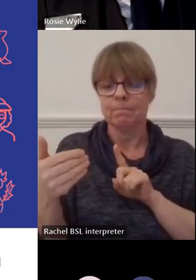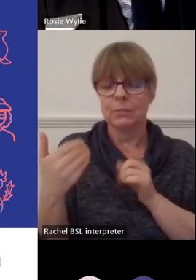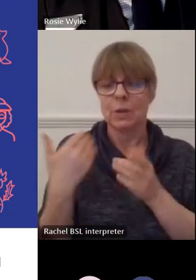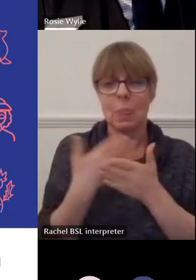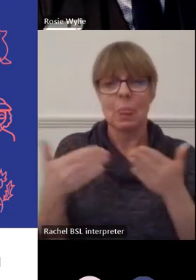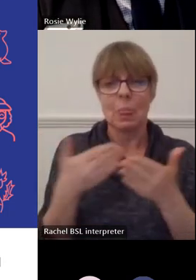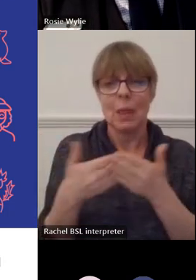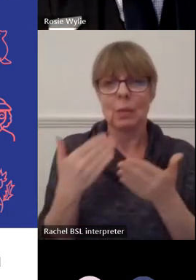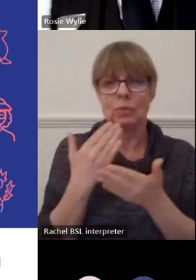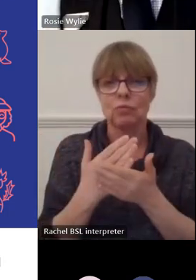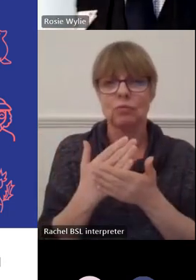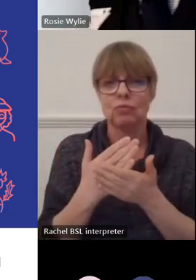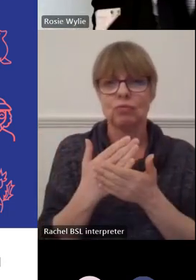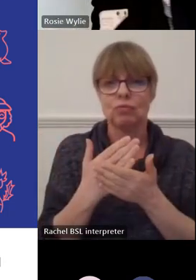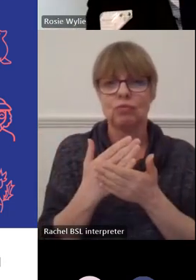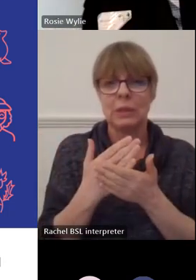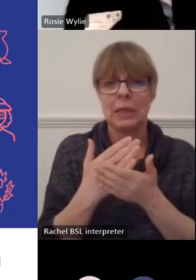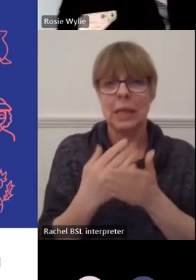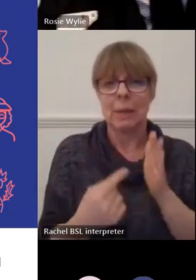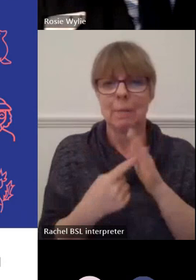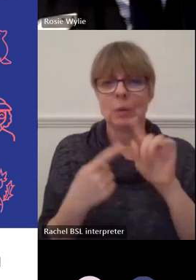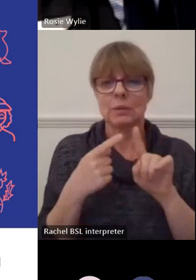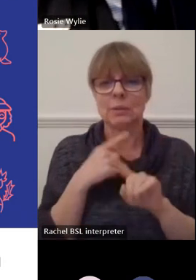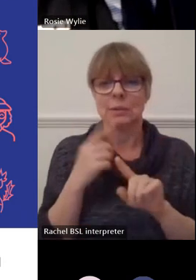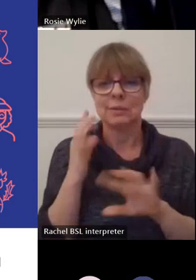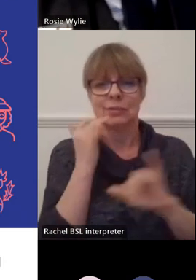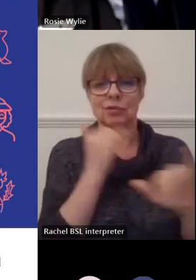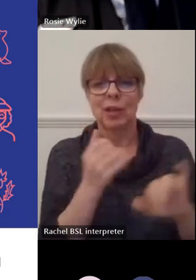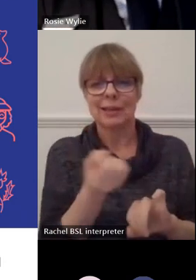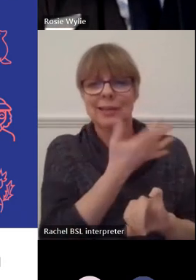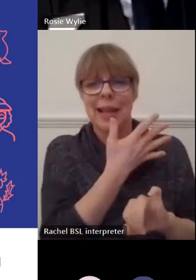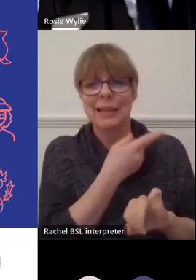I think it's taking a bit of time to move, but yeah.